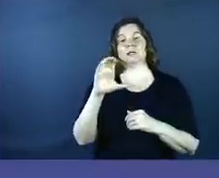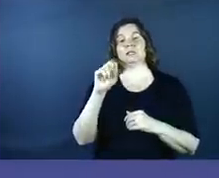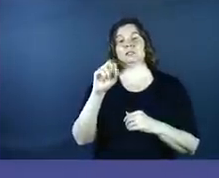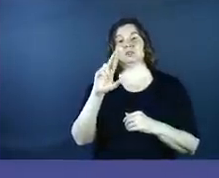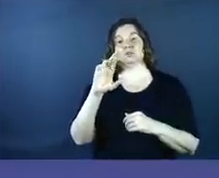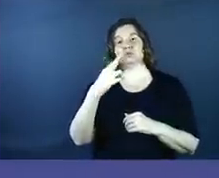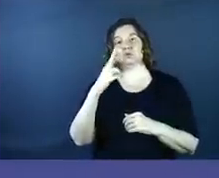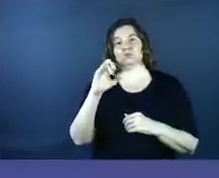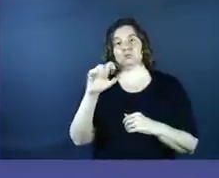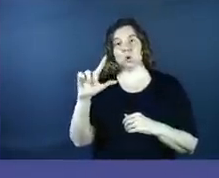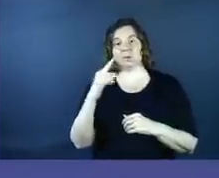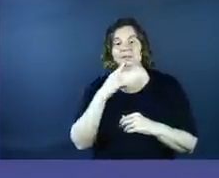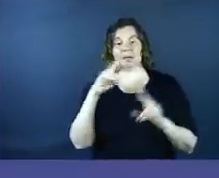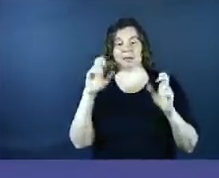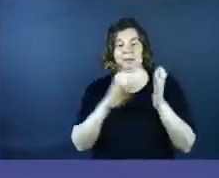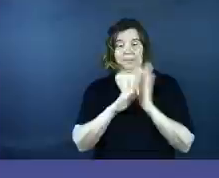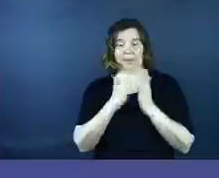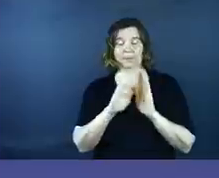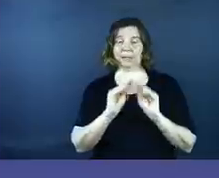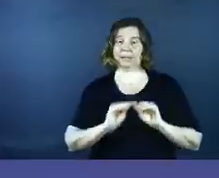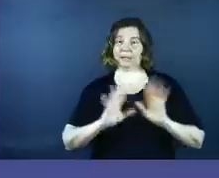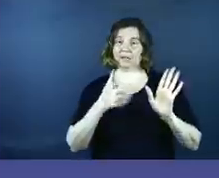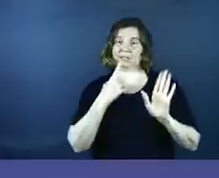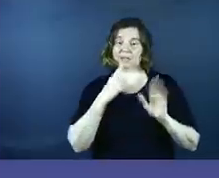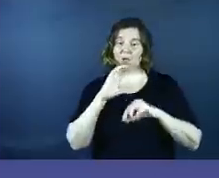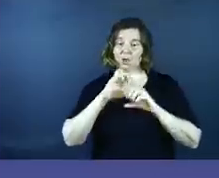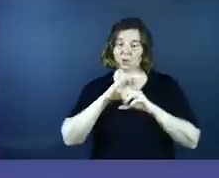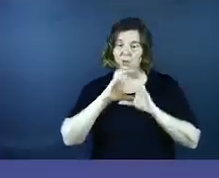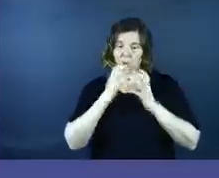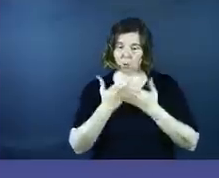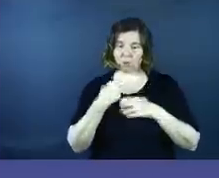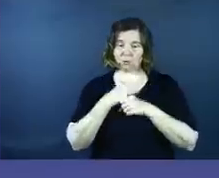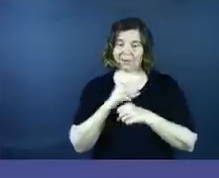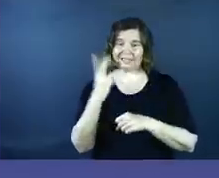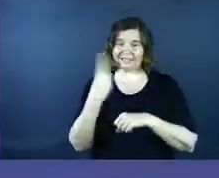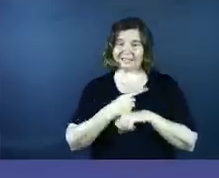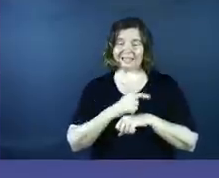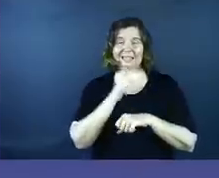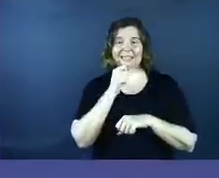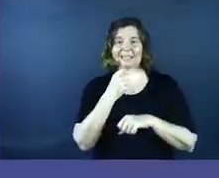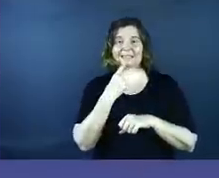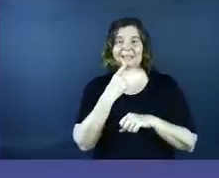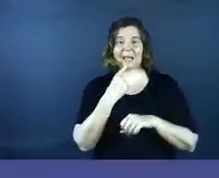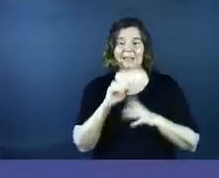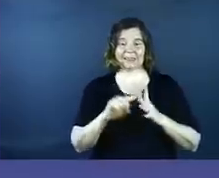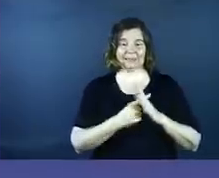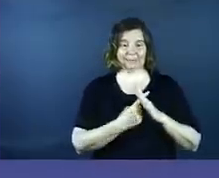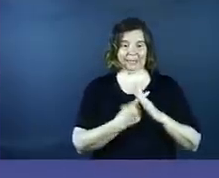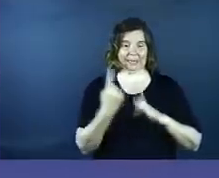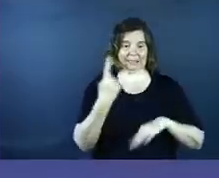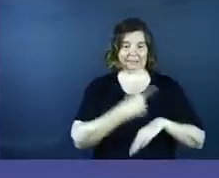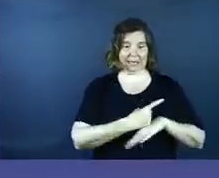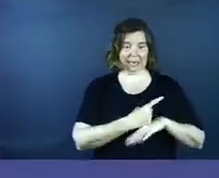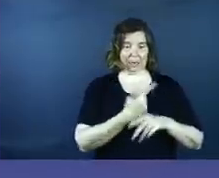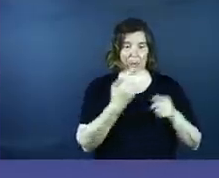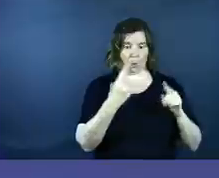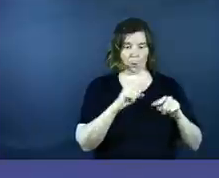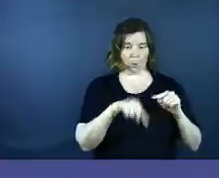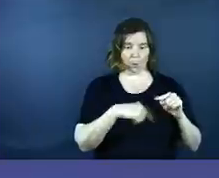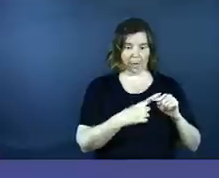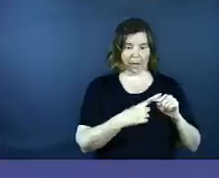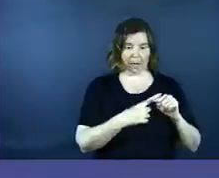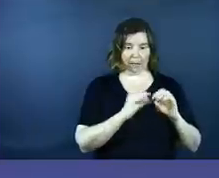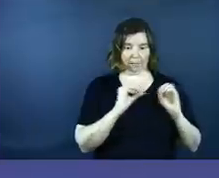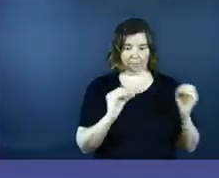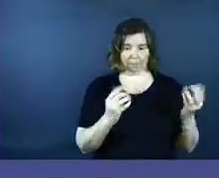Bible clearly says that the world was created in 6 days, it gives no date for the beginning of the work. So what he's